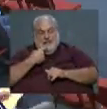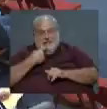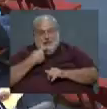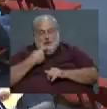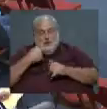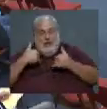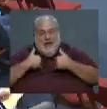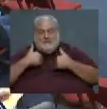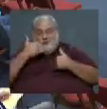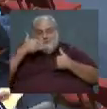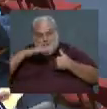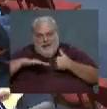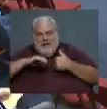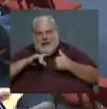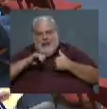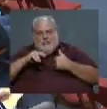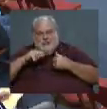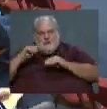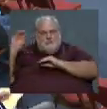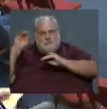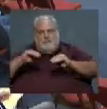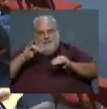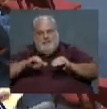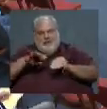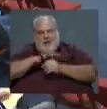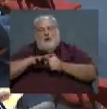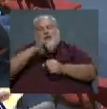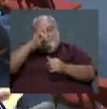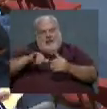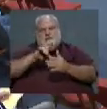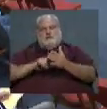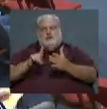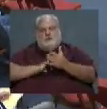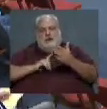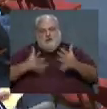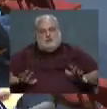words, you got a bad element coming into this area. That's discrimination.